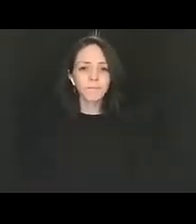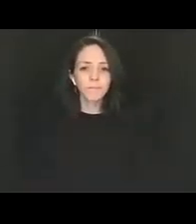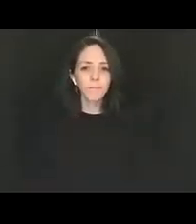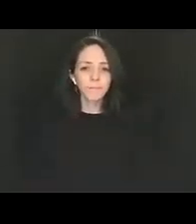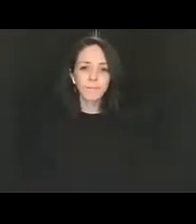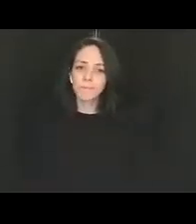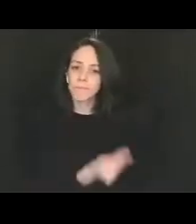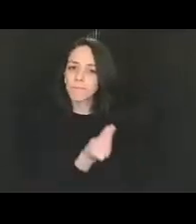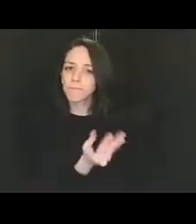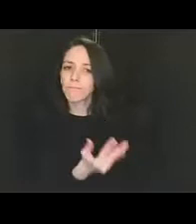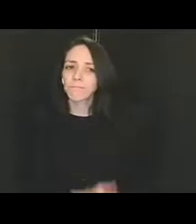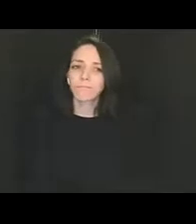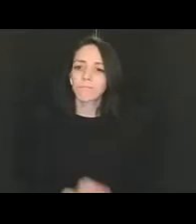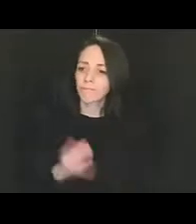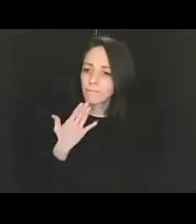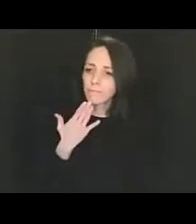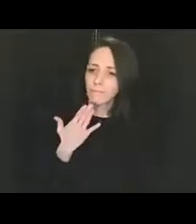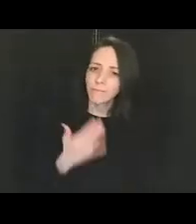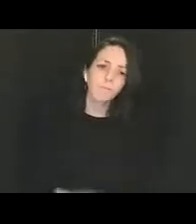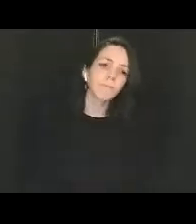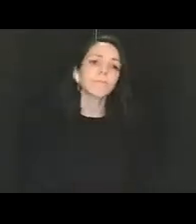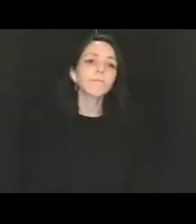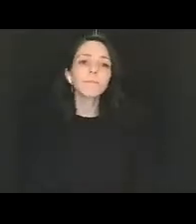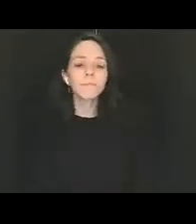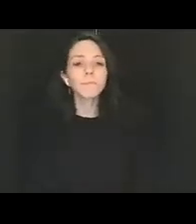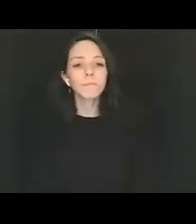up. Yeah, thank you.